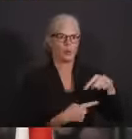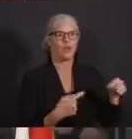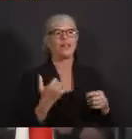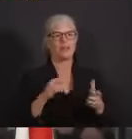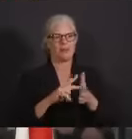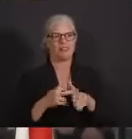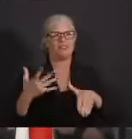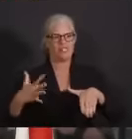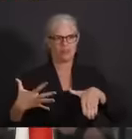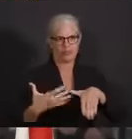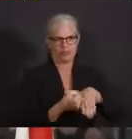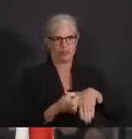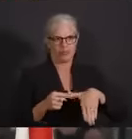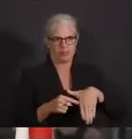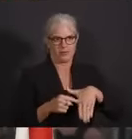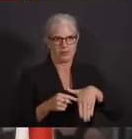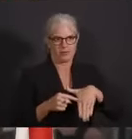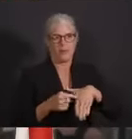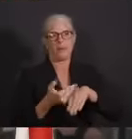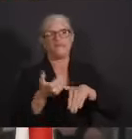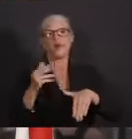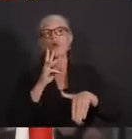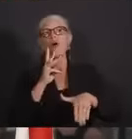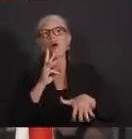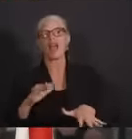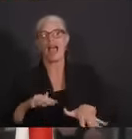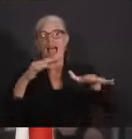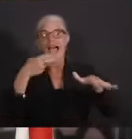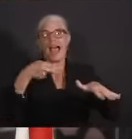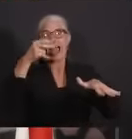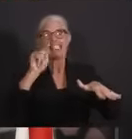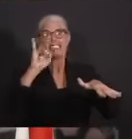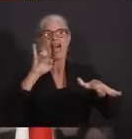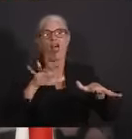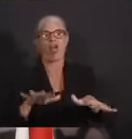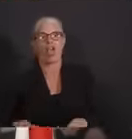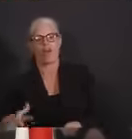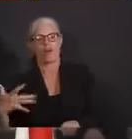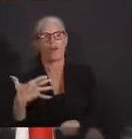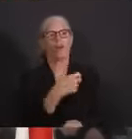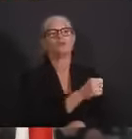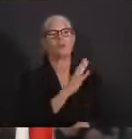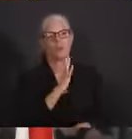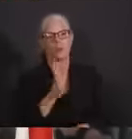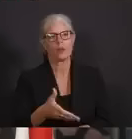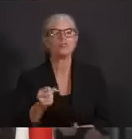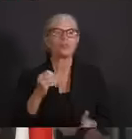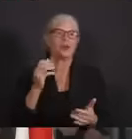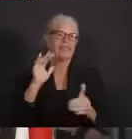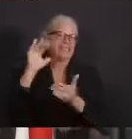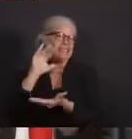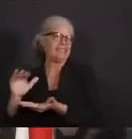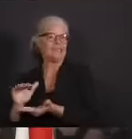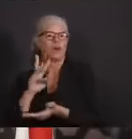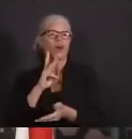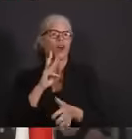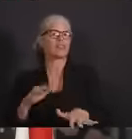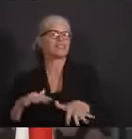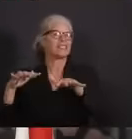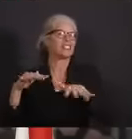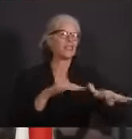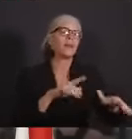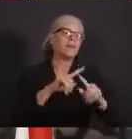Coast prior to high tide, which we hope will help mitigate some of the storm surge. You see it